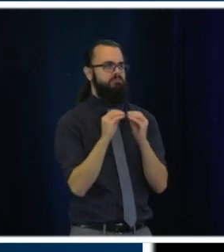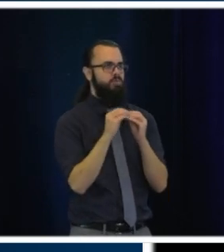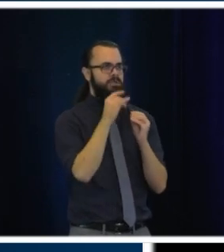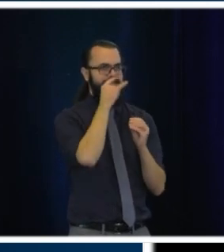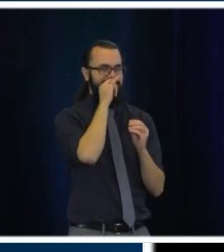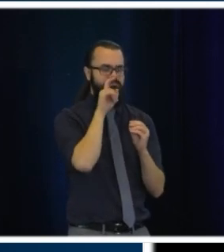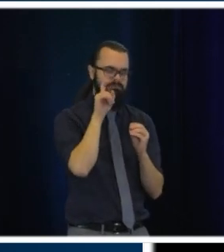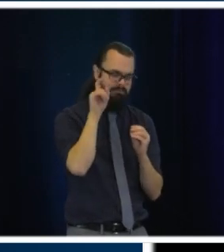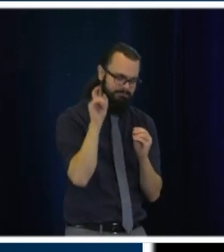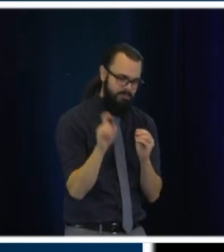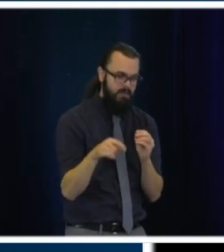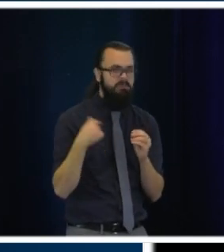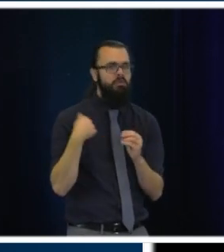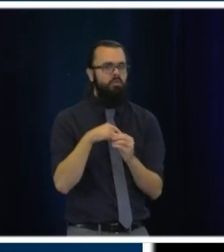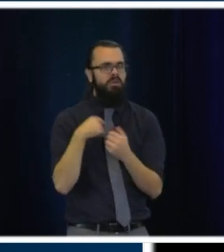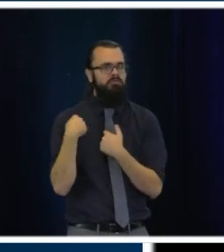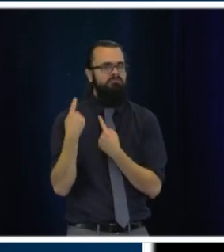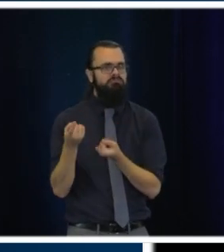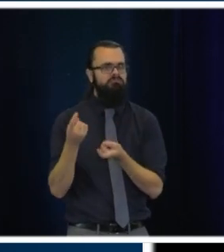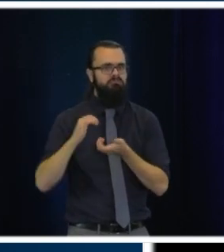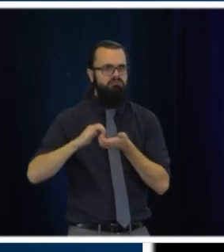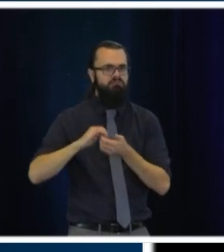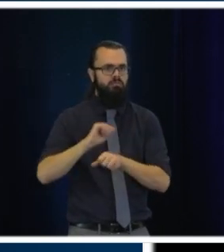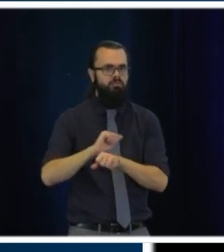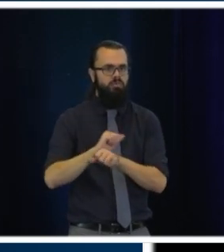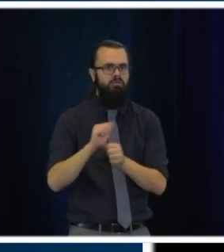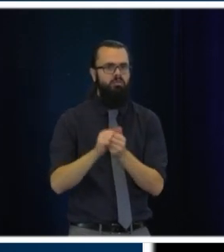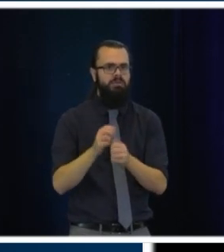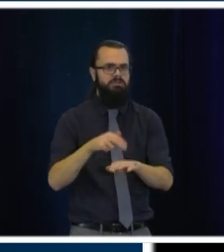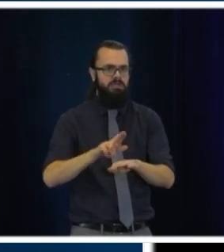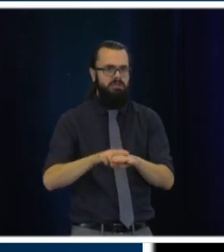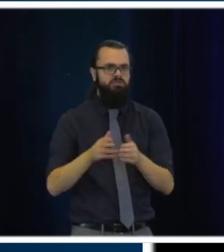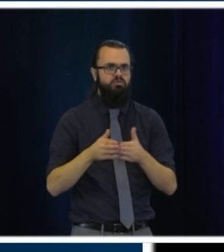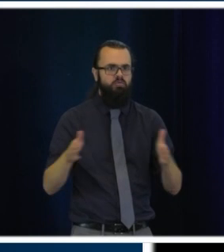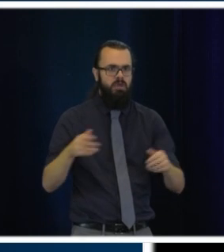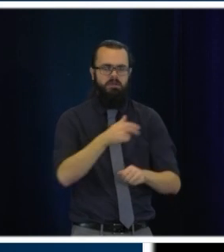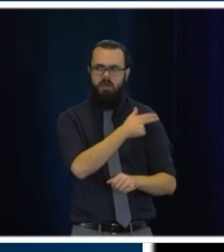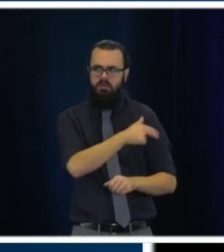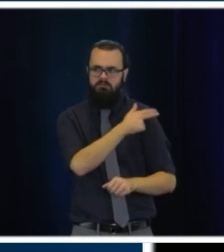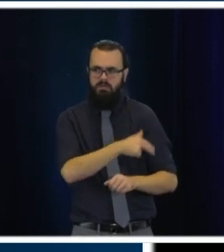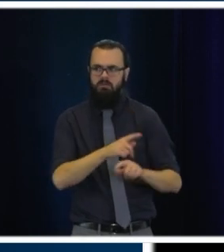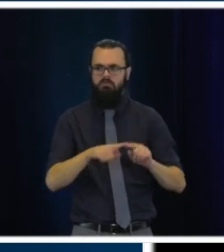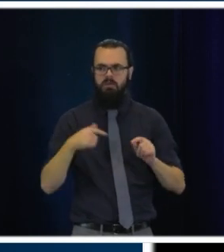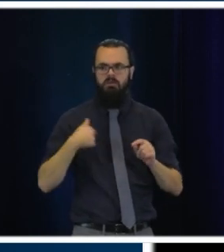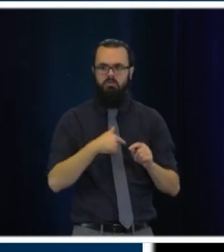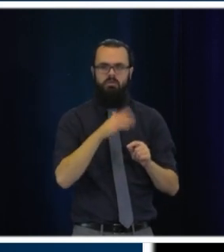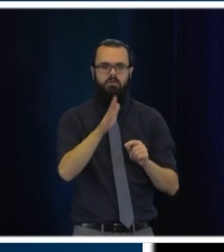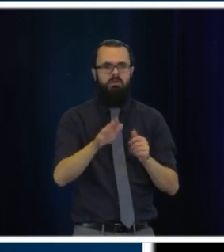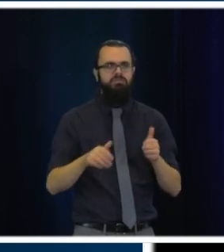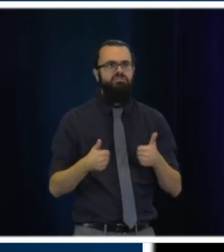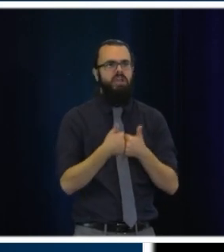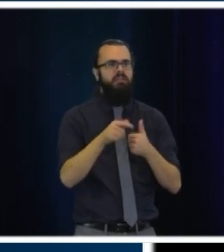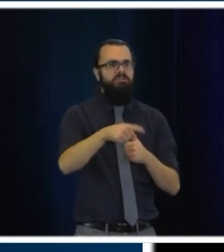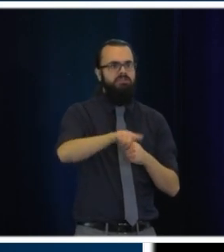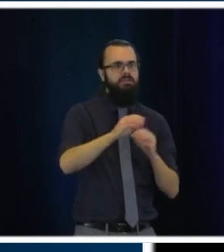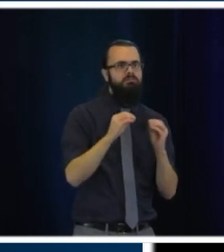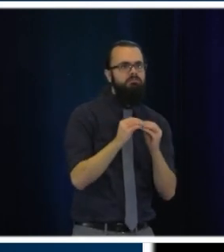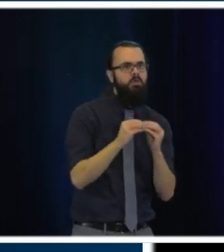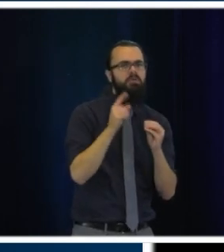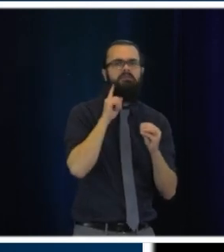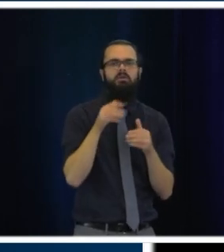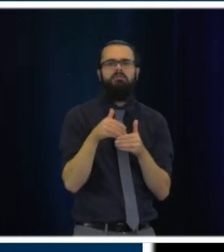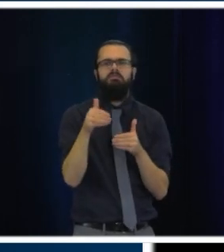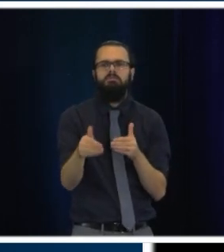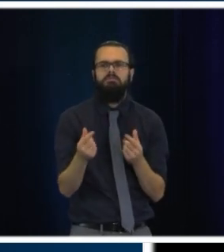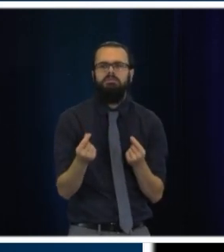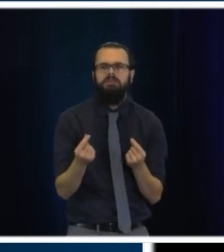Children's Hospital, but we're going to continue that work, and we're challenging them, what else can you do to help test more kids? I talked about the